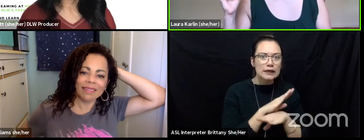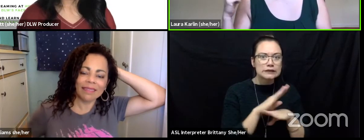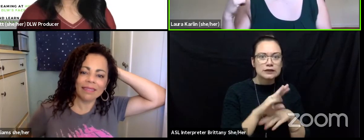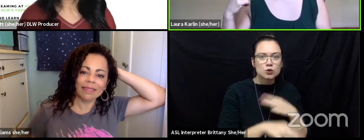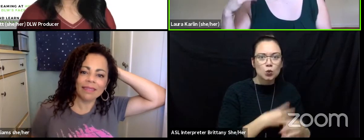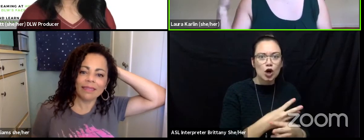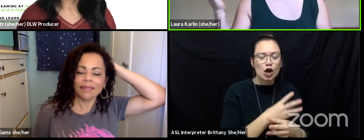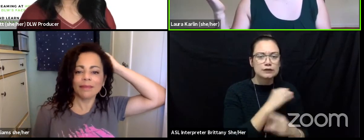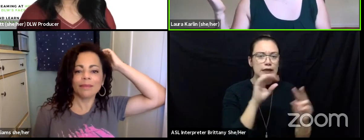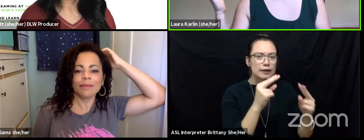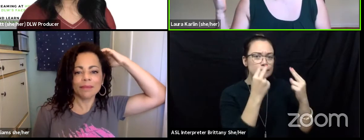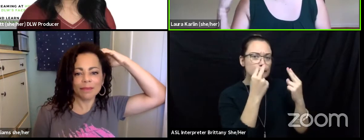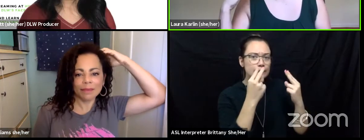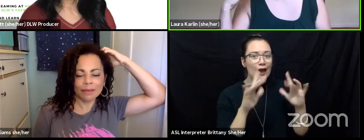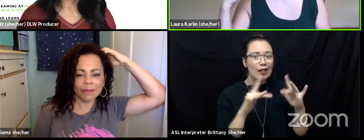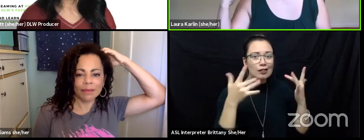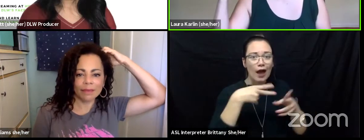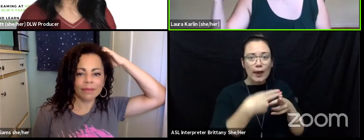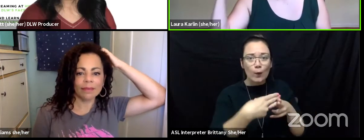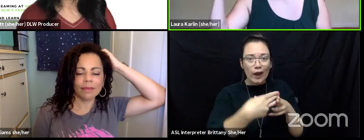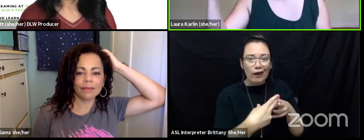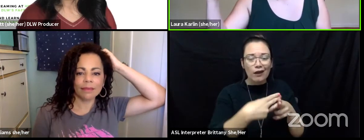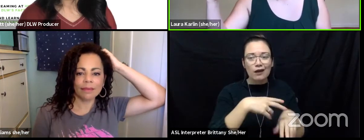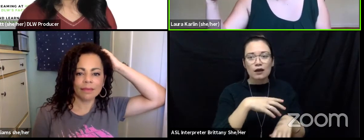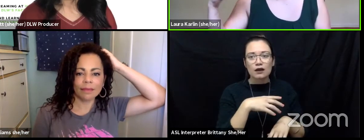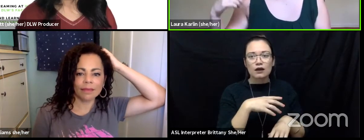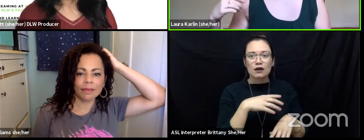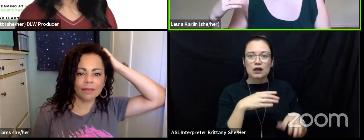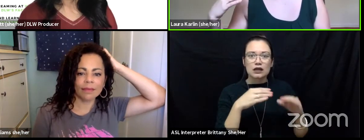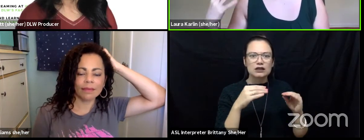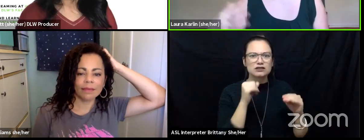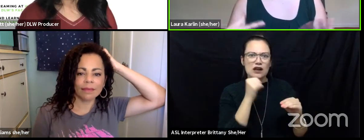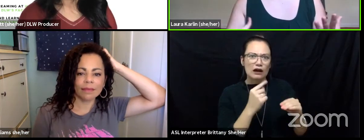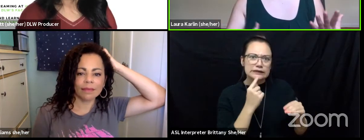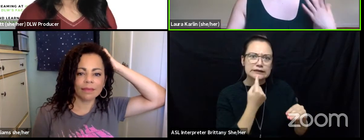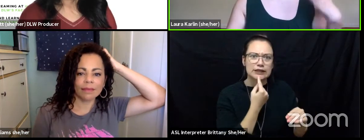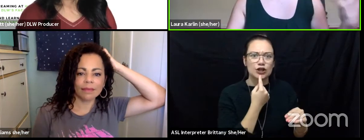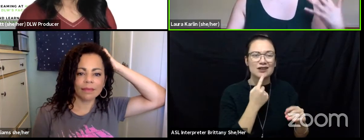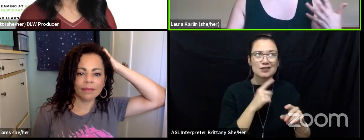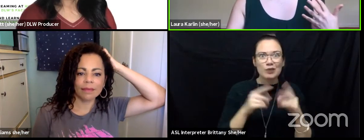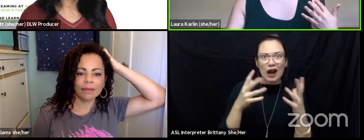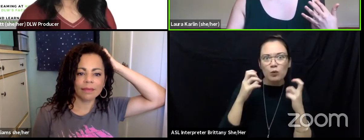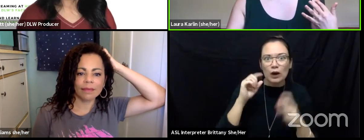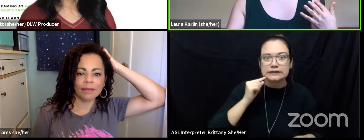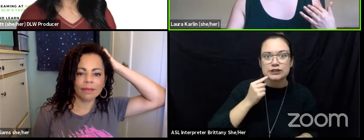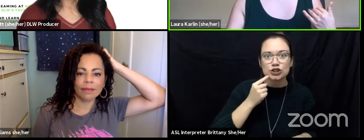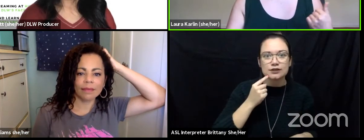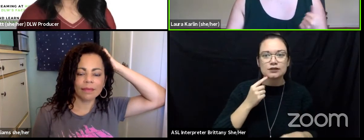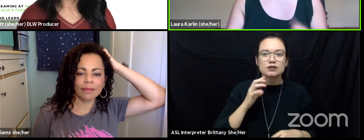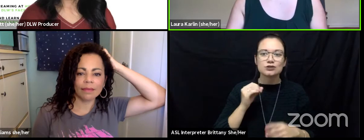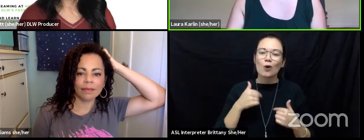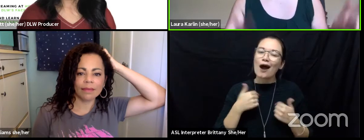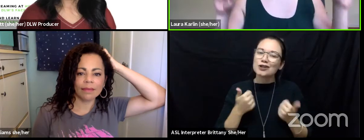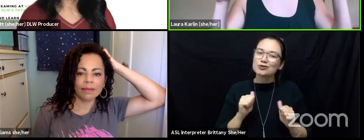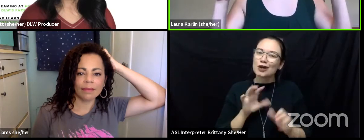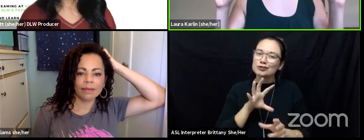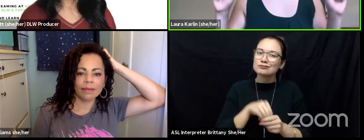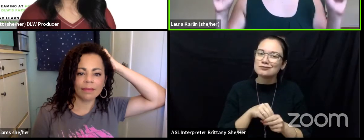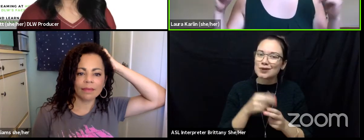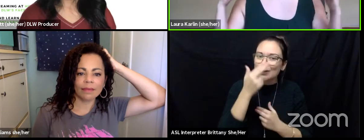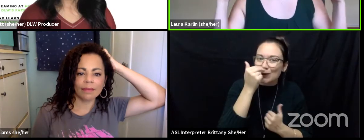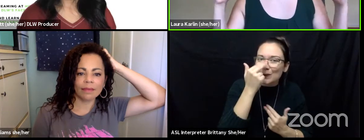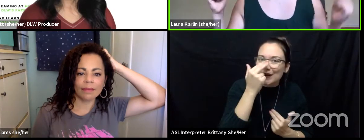seen as lightweights and, you know, wanted to be taken seriously. And so I was making work that incorporated humor, and so I was known as like